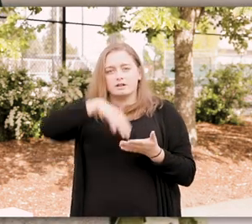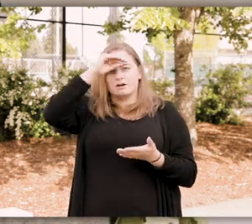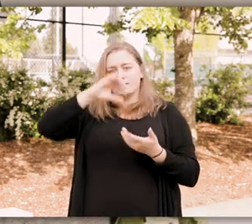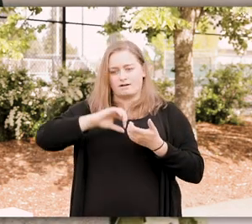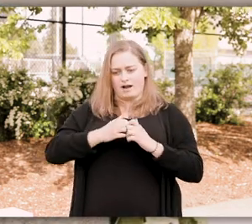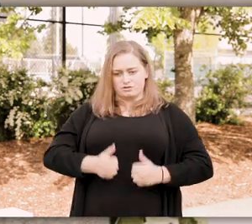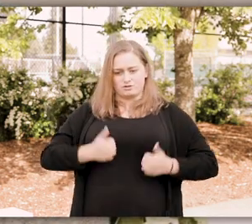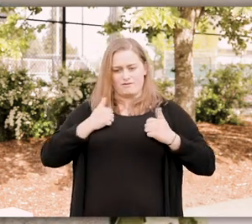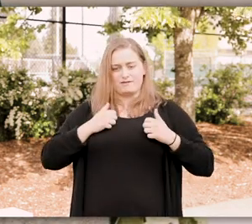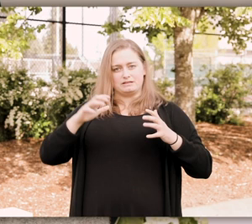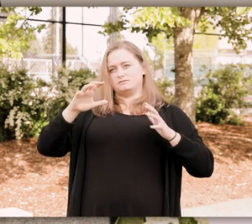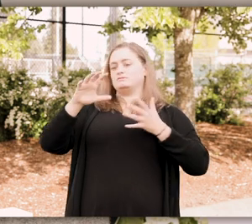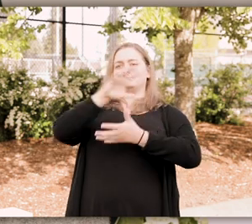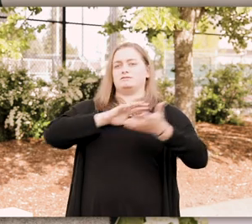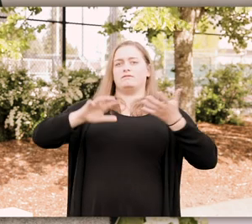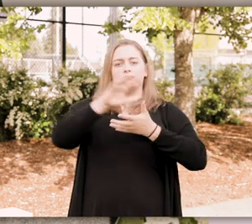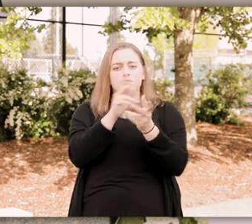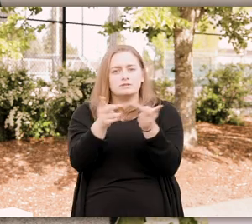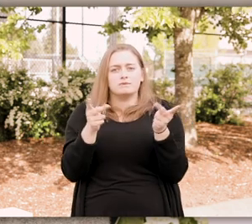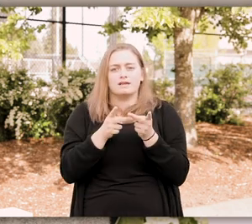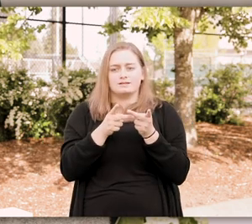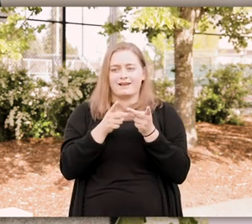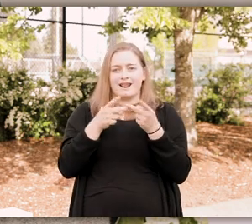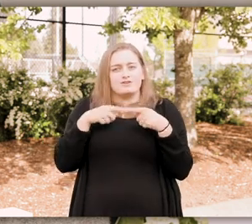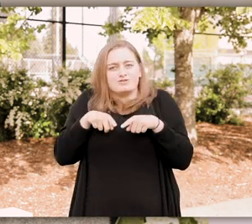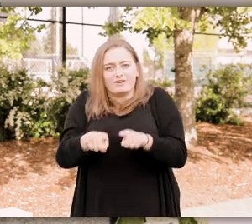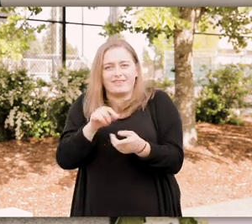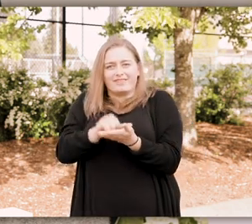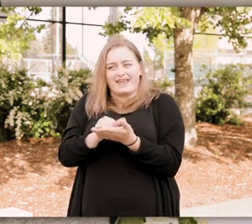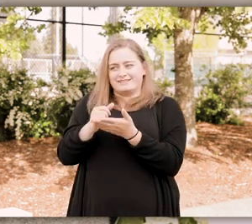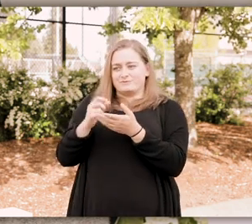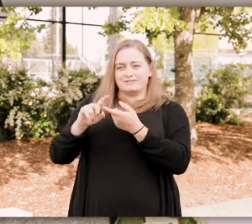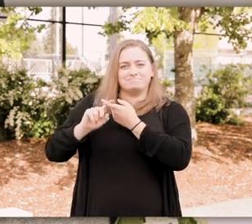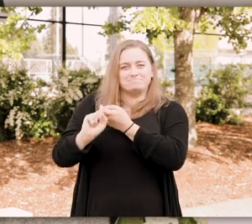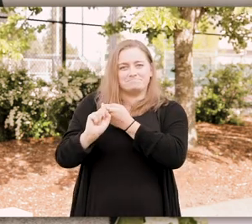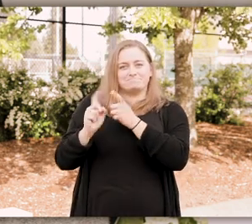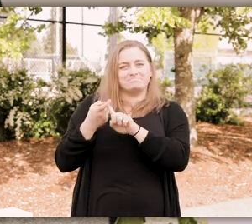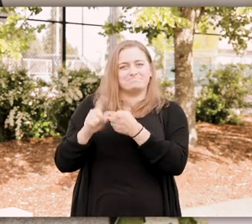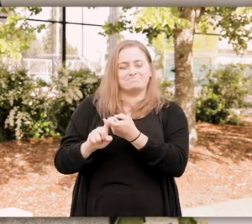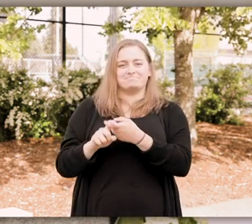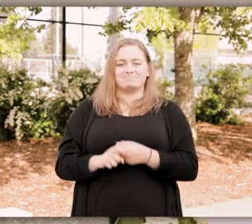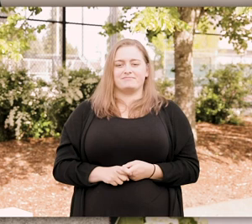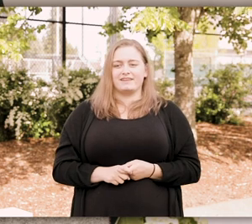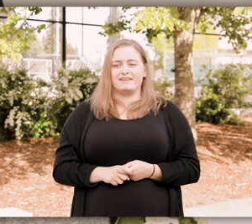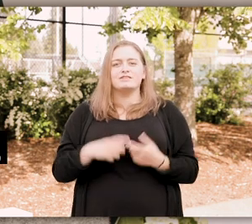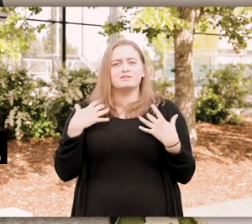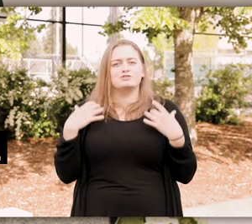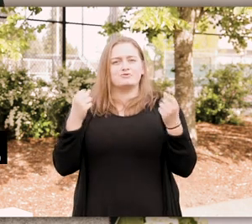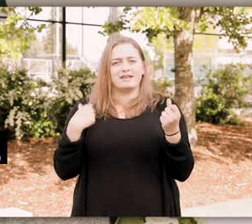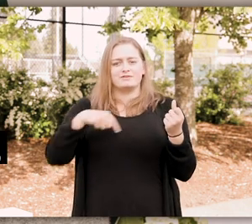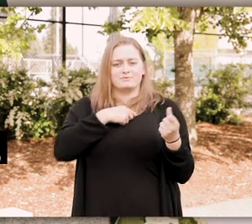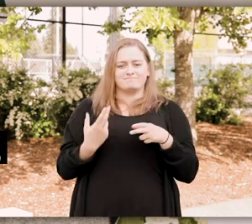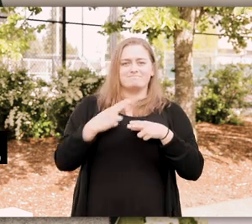chaotic, unfamiliar place and formed enduring relationships through that chaos. I want to celebrate the strength we solidified sophomore